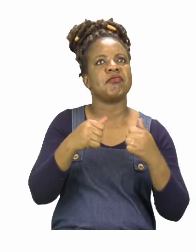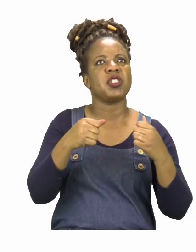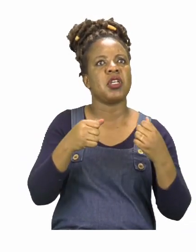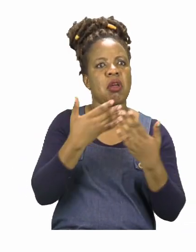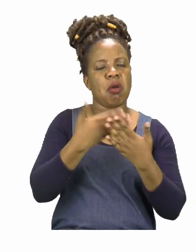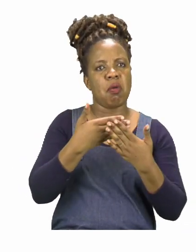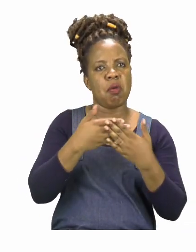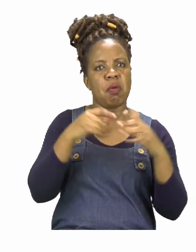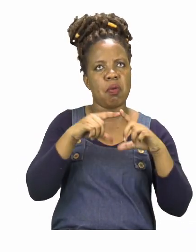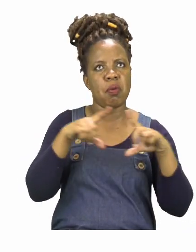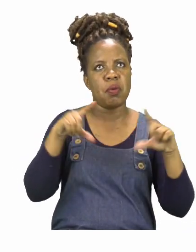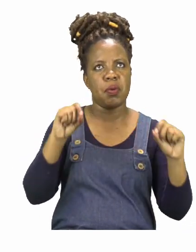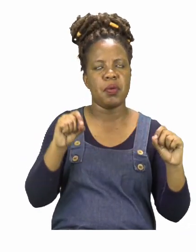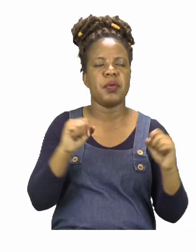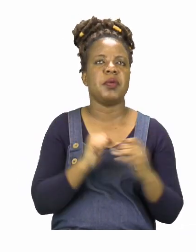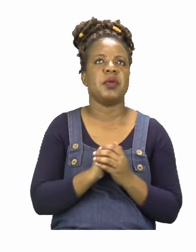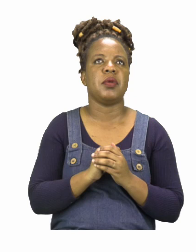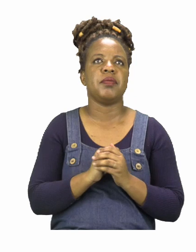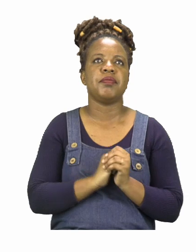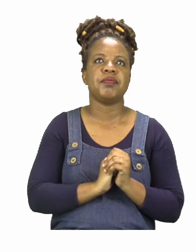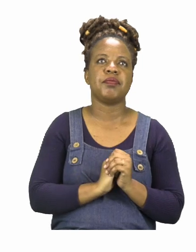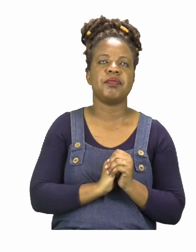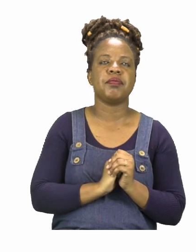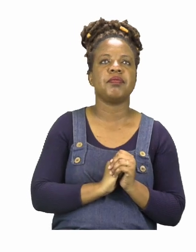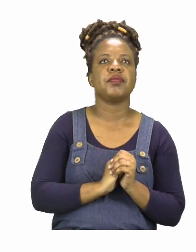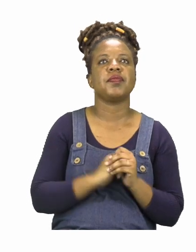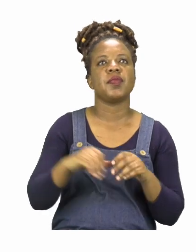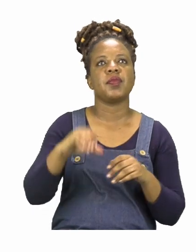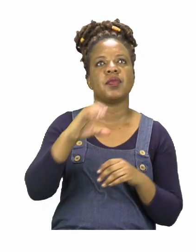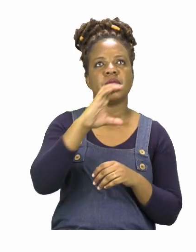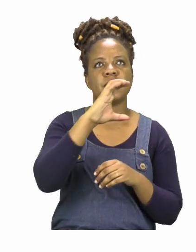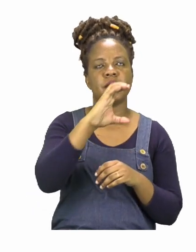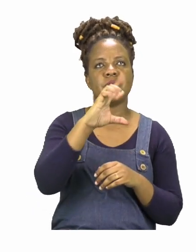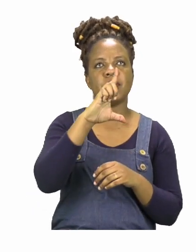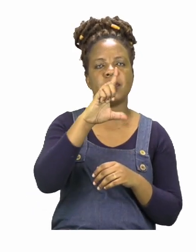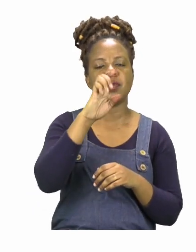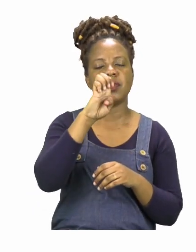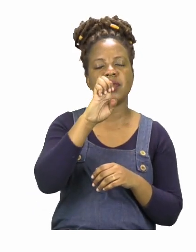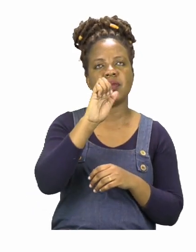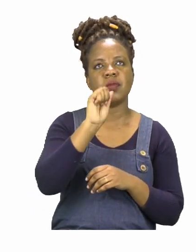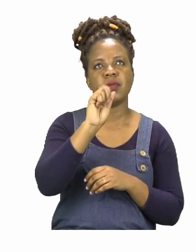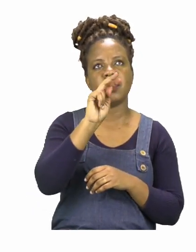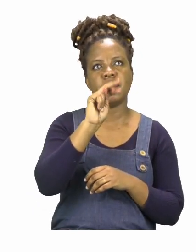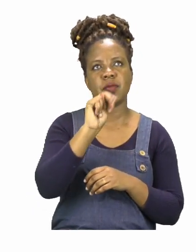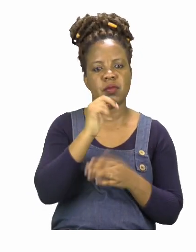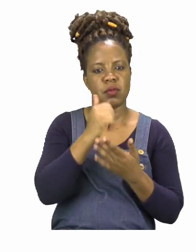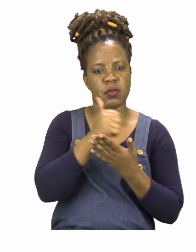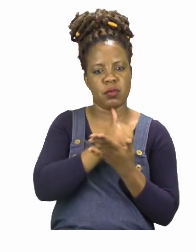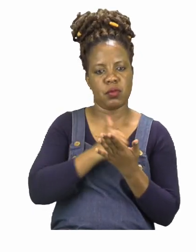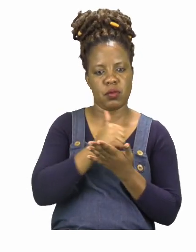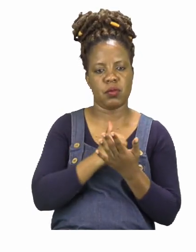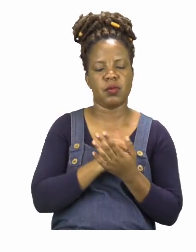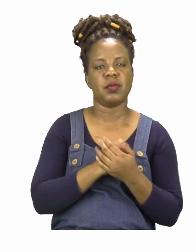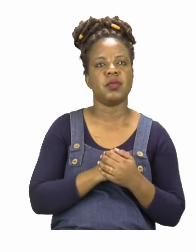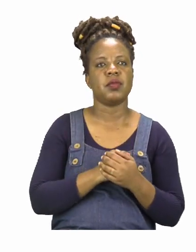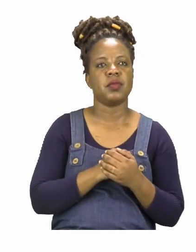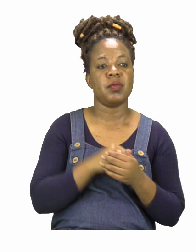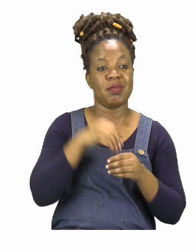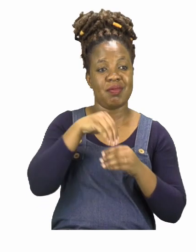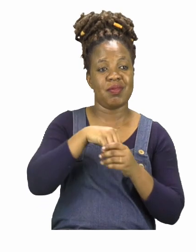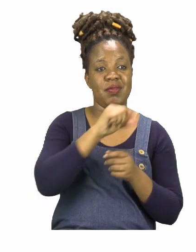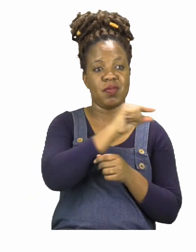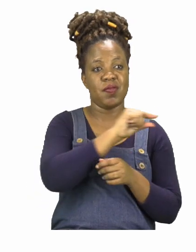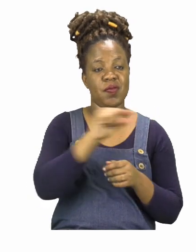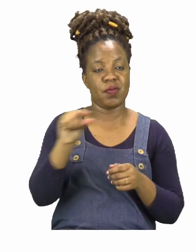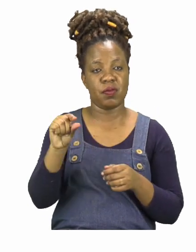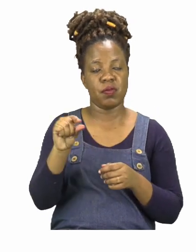dirty. We can use the word clean in a sentence that says, I like my clean bedroom.